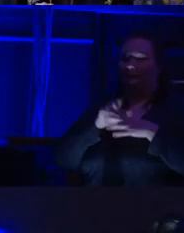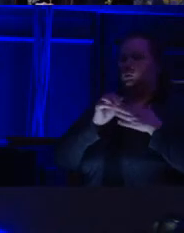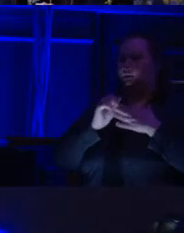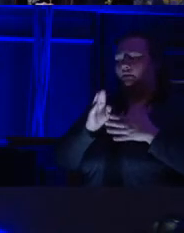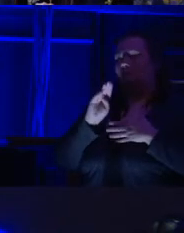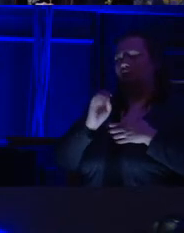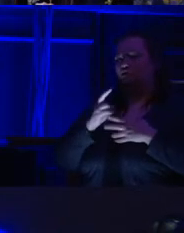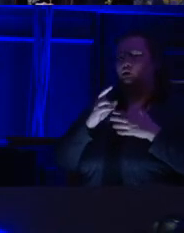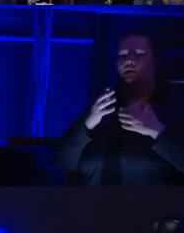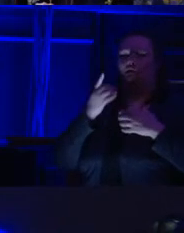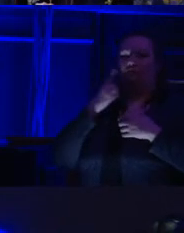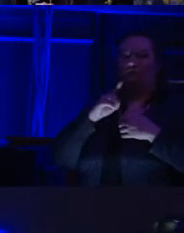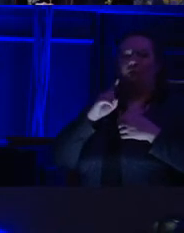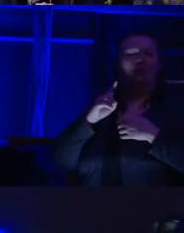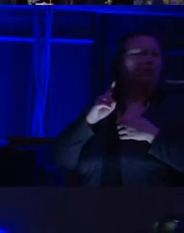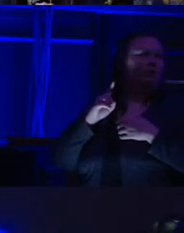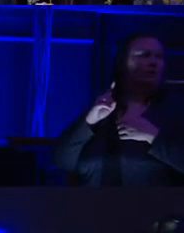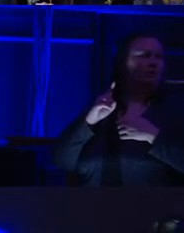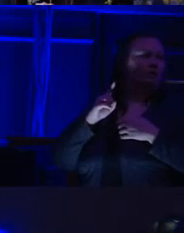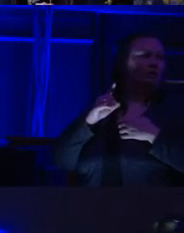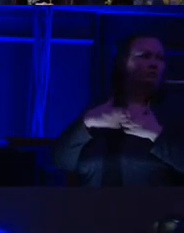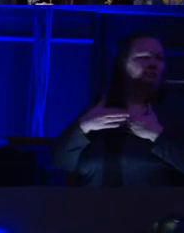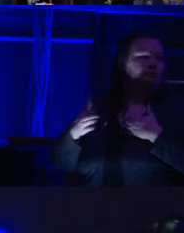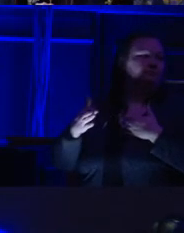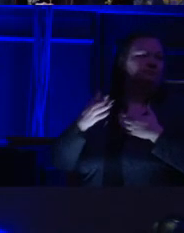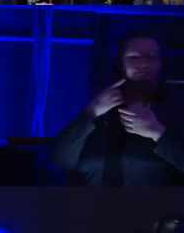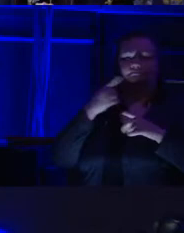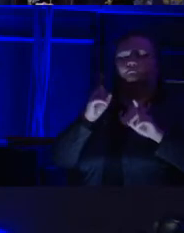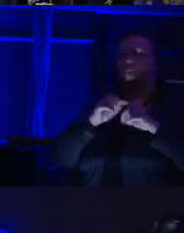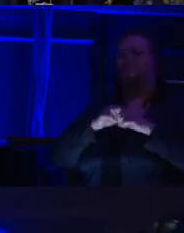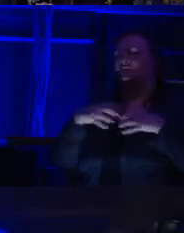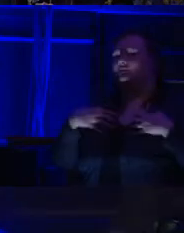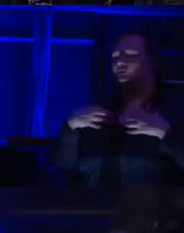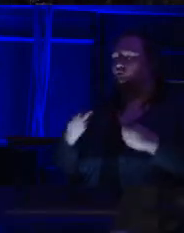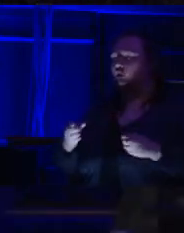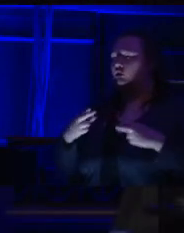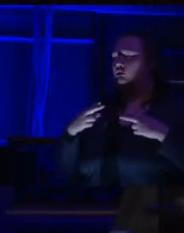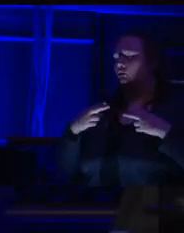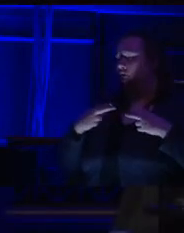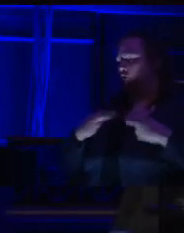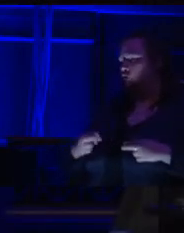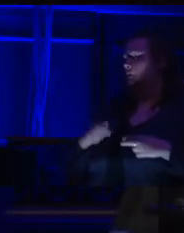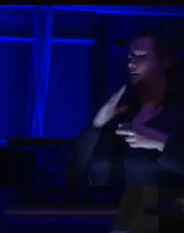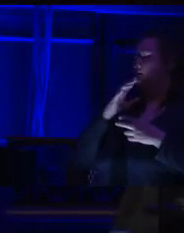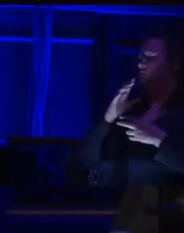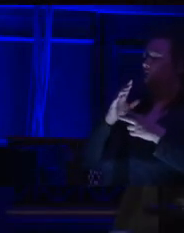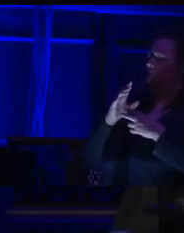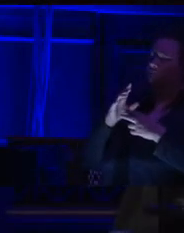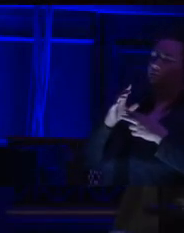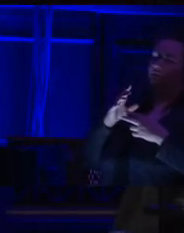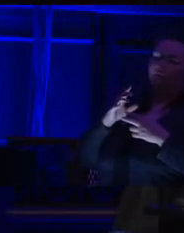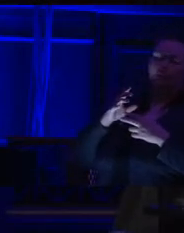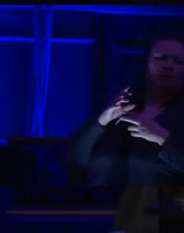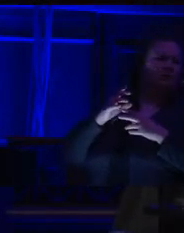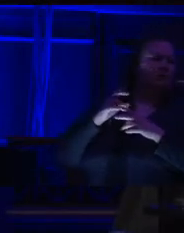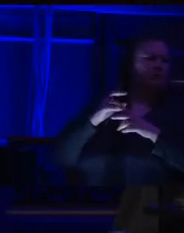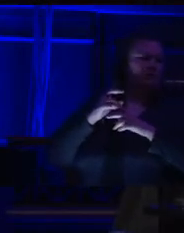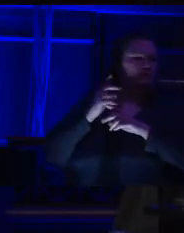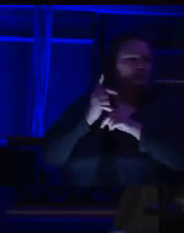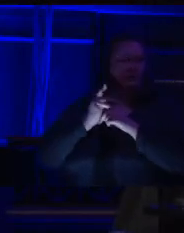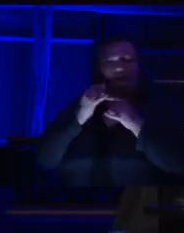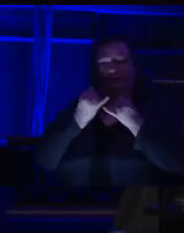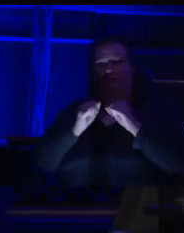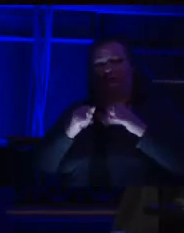Michigan for the public good. As a strong human immune systems keep individual